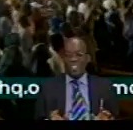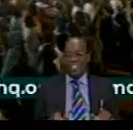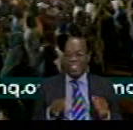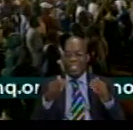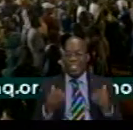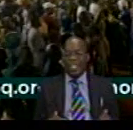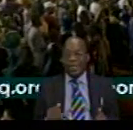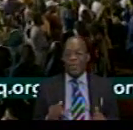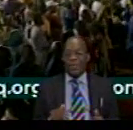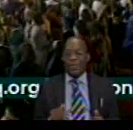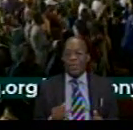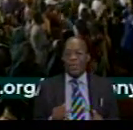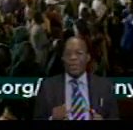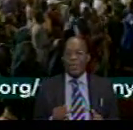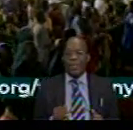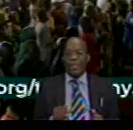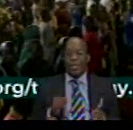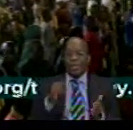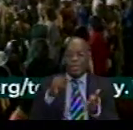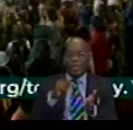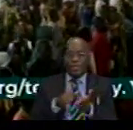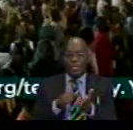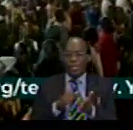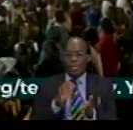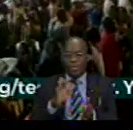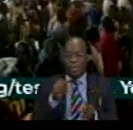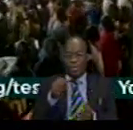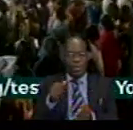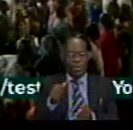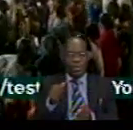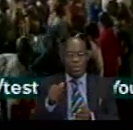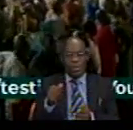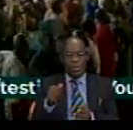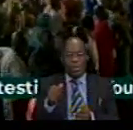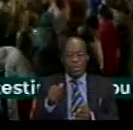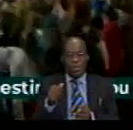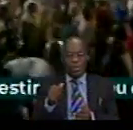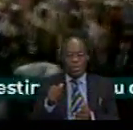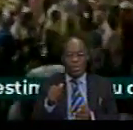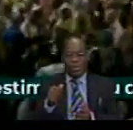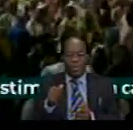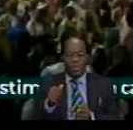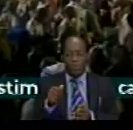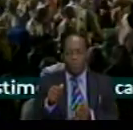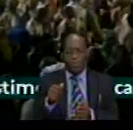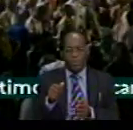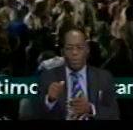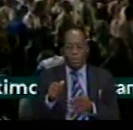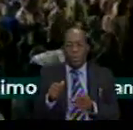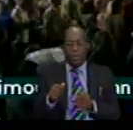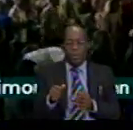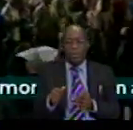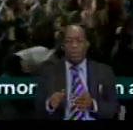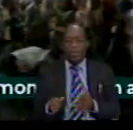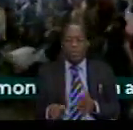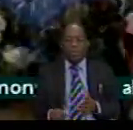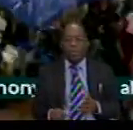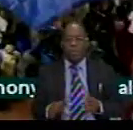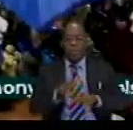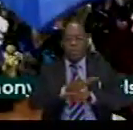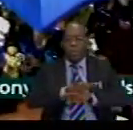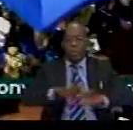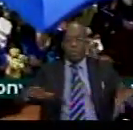yourself. Check yourself. Vérifiez, vérifiez. Ne partez pas. Don't go anywhere.